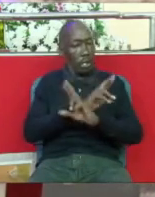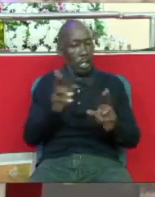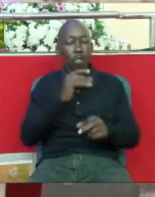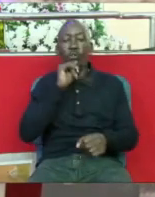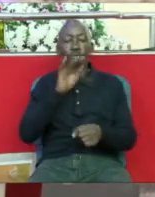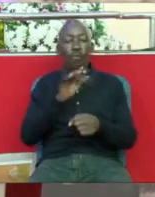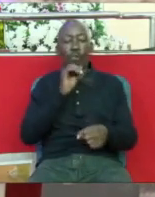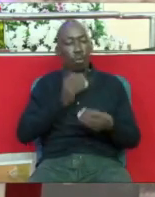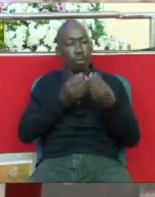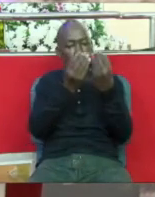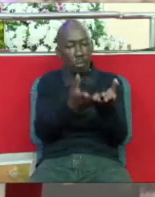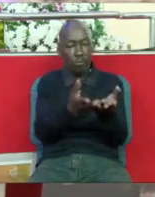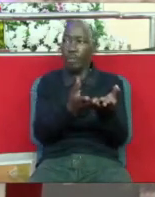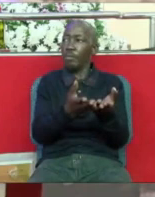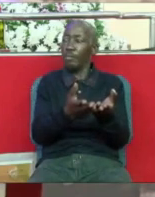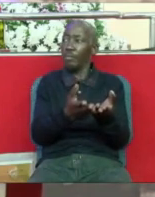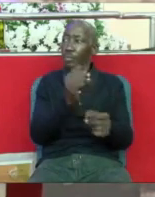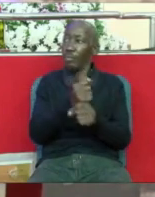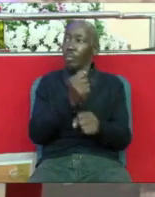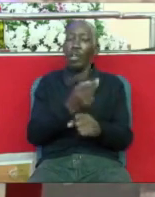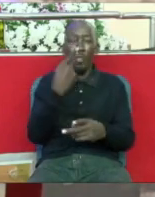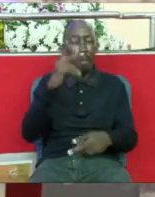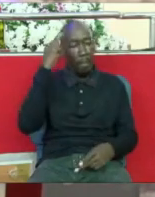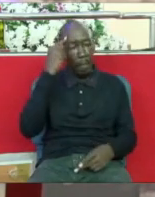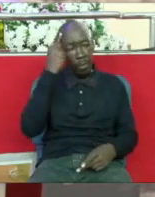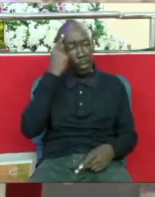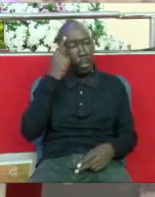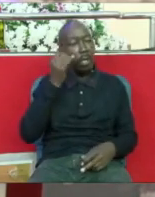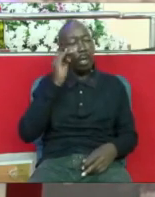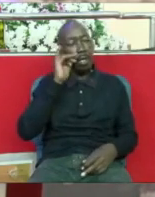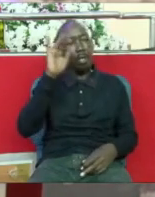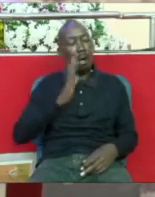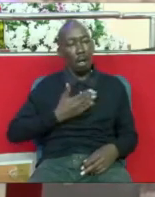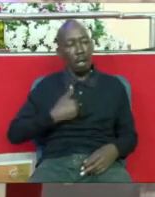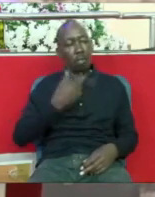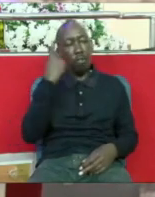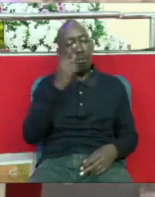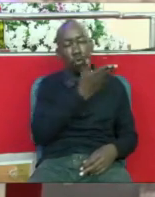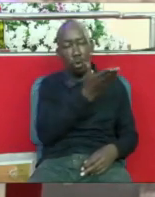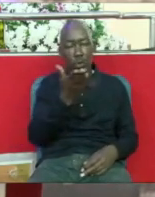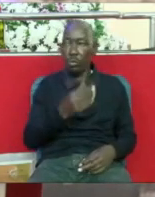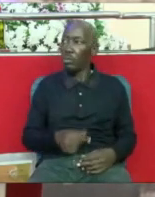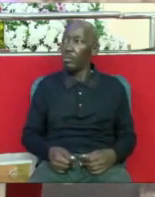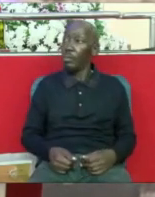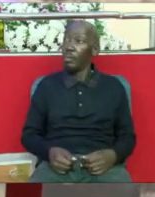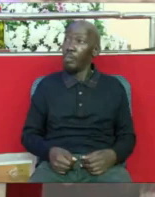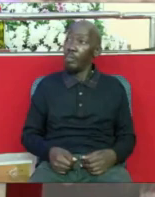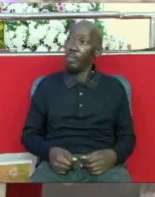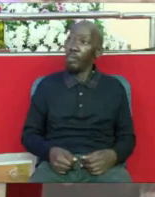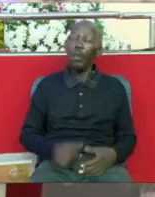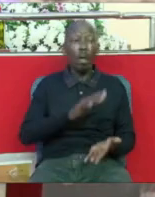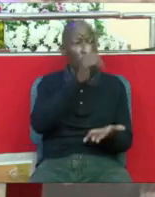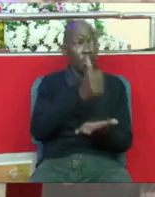Na Mungu ana hiari kutekeleza. The purposes he has for you. Makusudi ambayo uko nayo juu ya maisha yako.